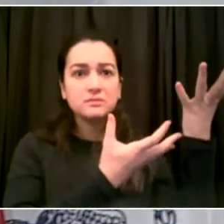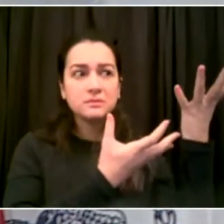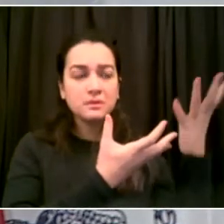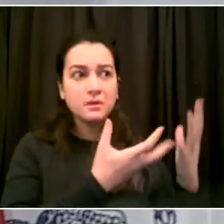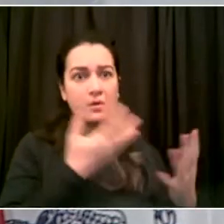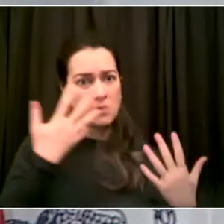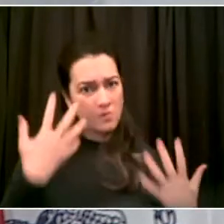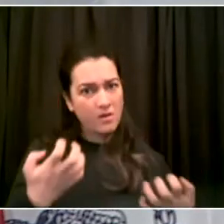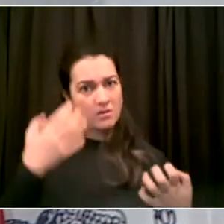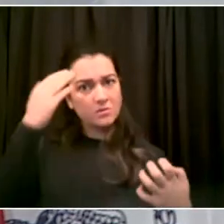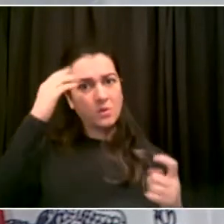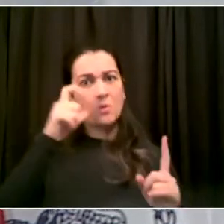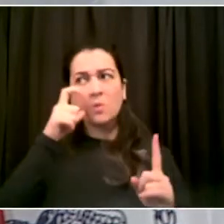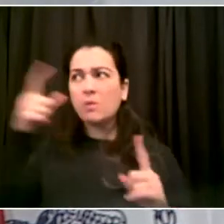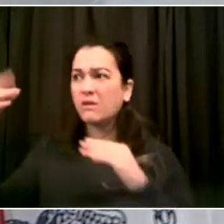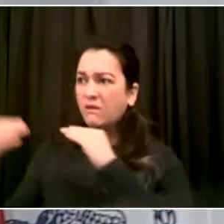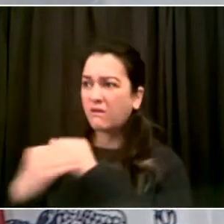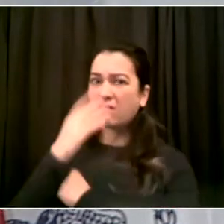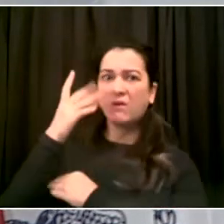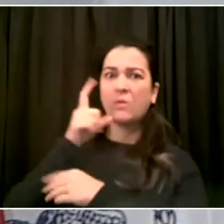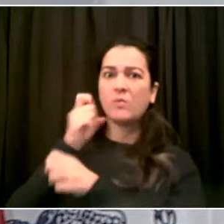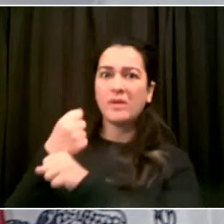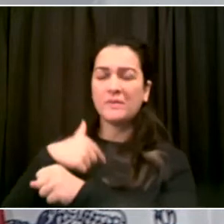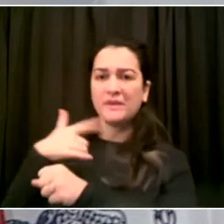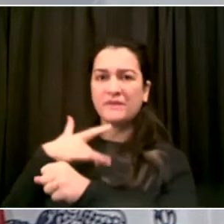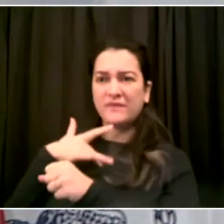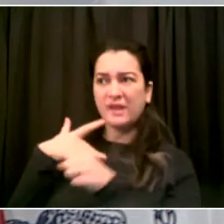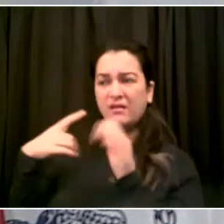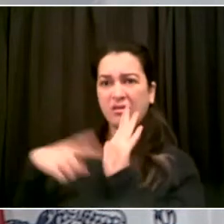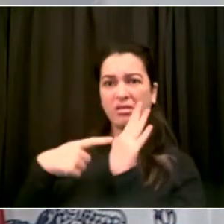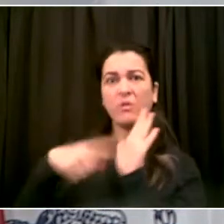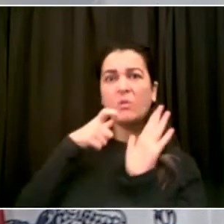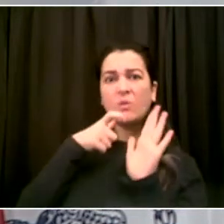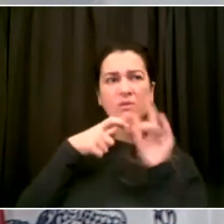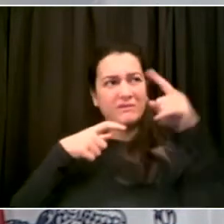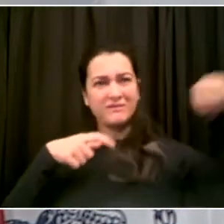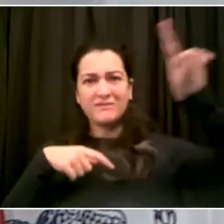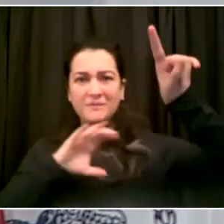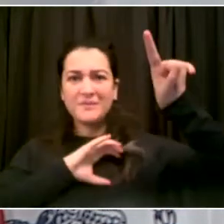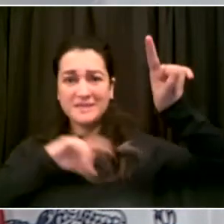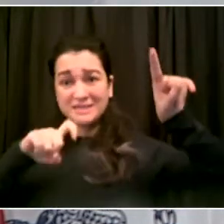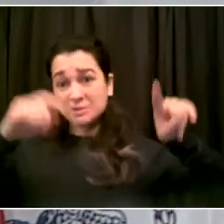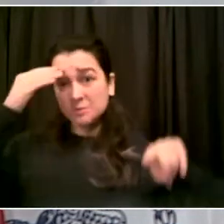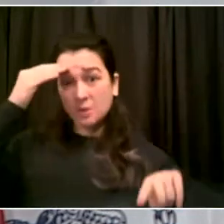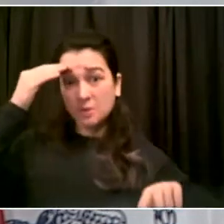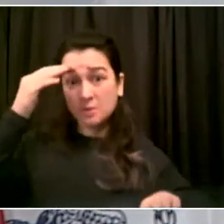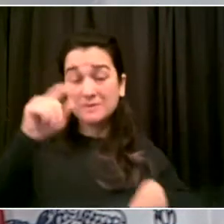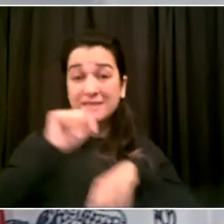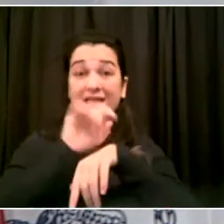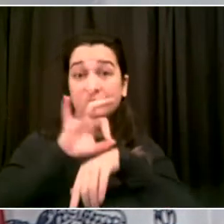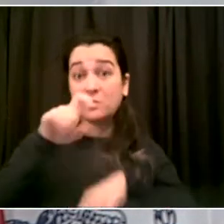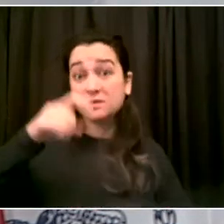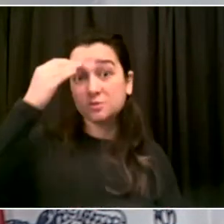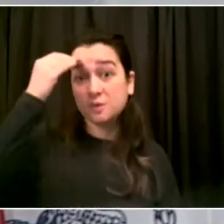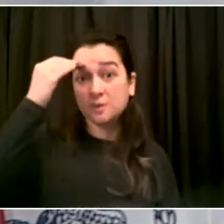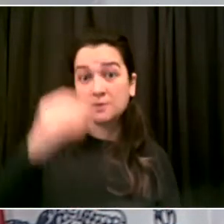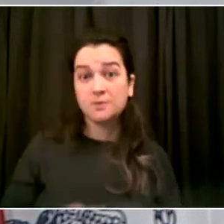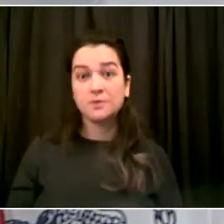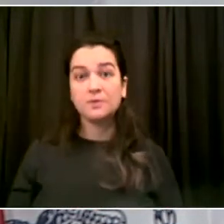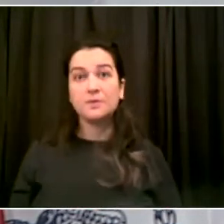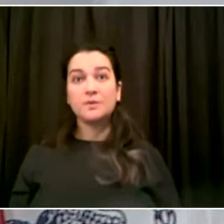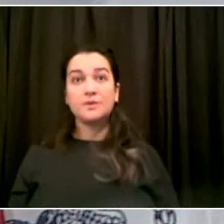it's important to hear community voices in this really challenging time. One of the strongest voices in all of New York